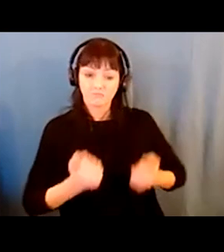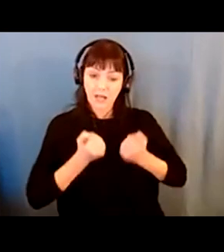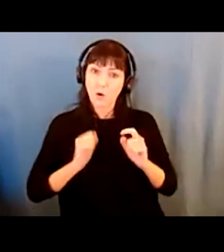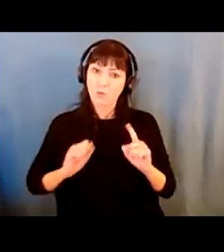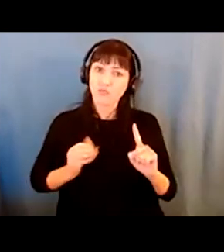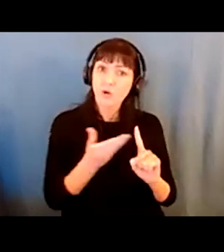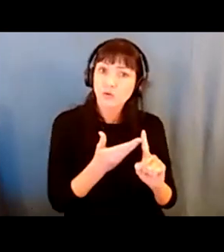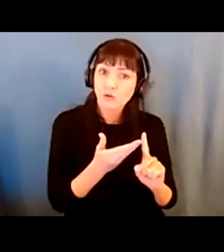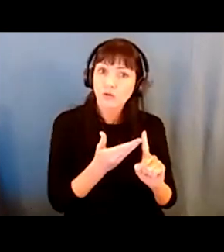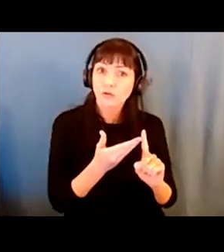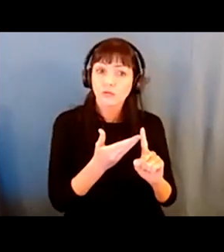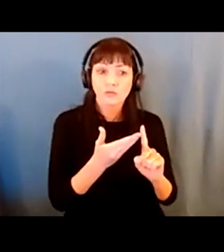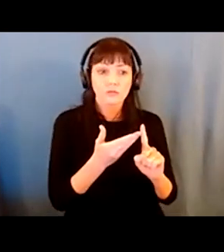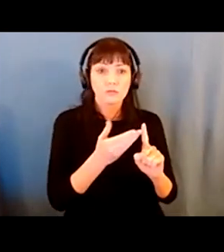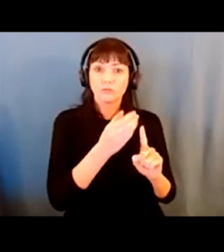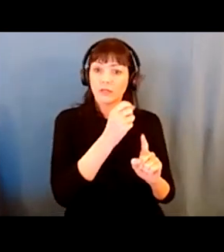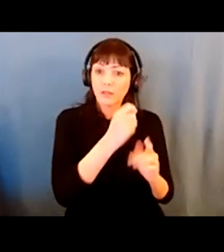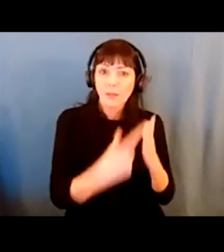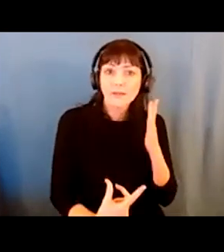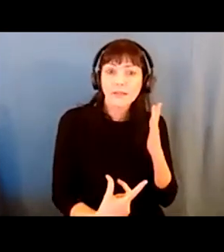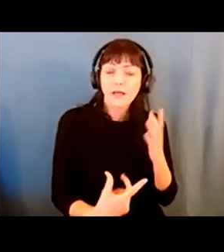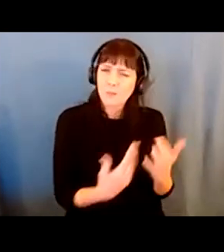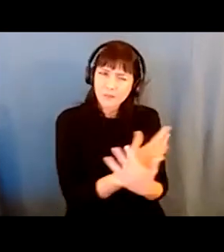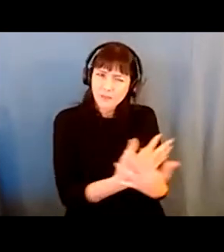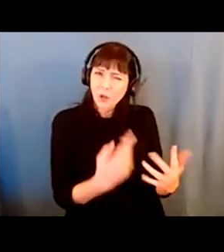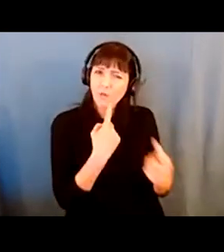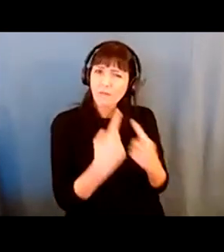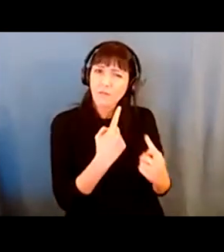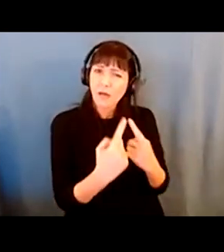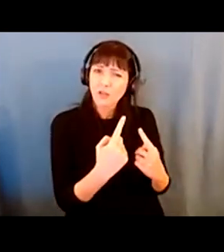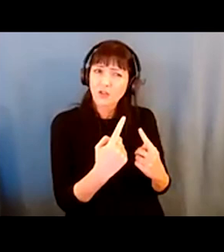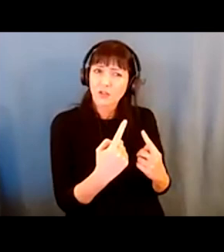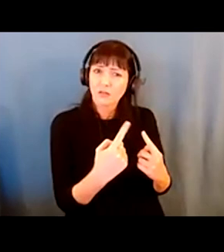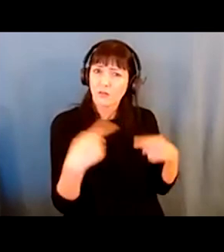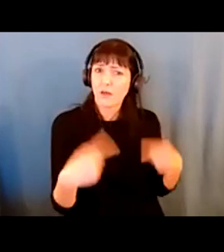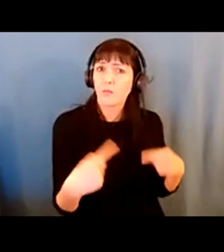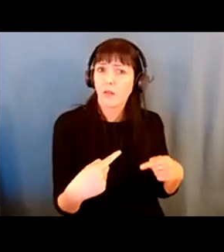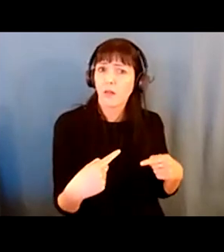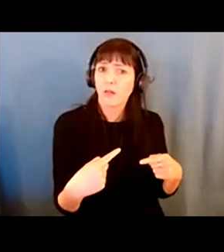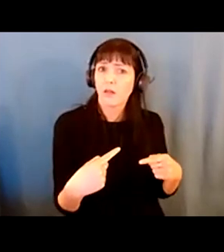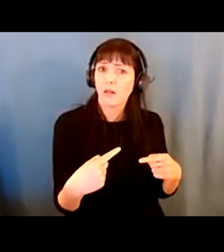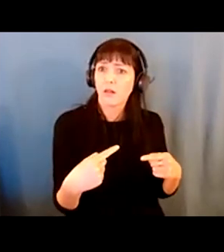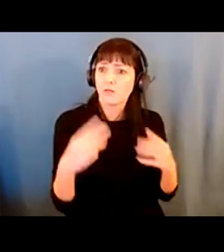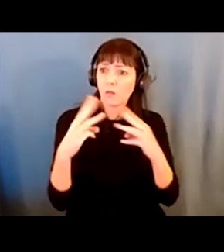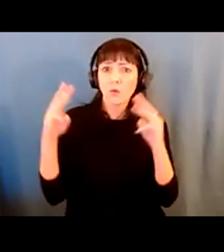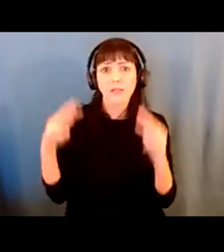around disability. So I think there's a lot more information out there for curators and galleries to start to think about,